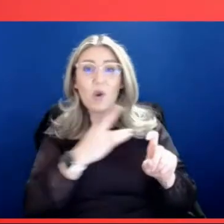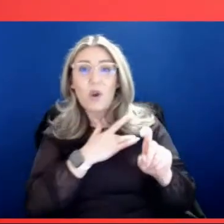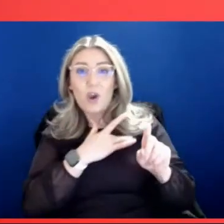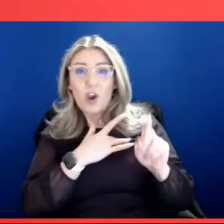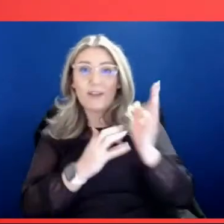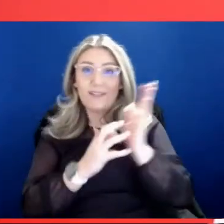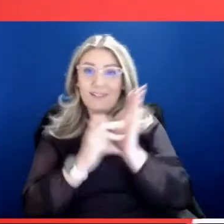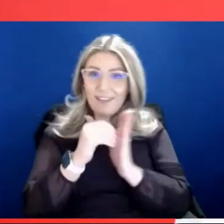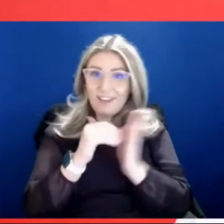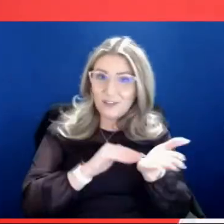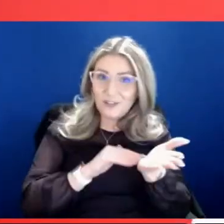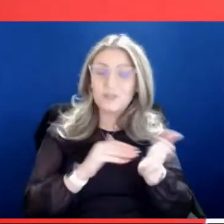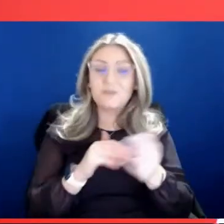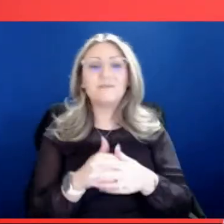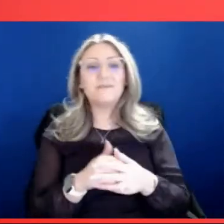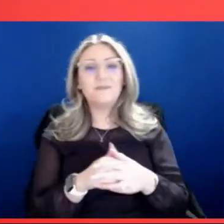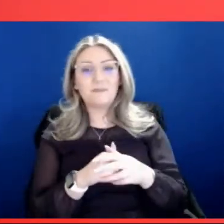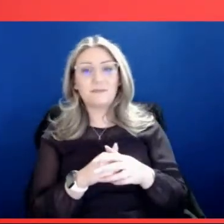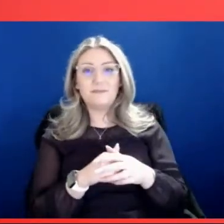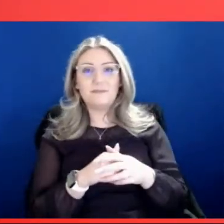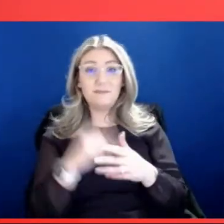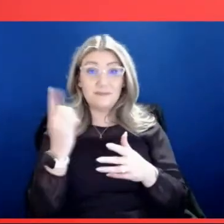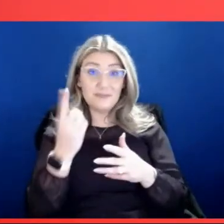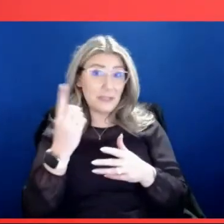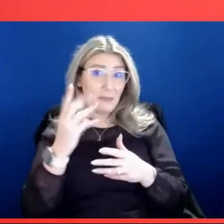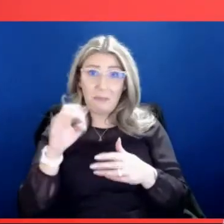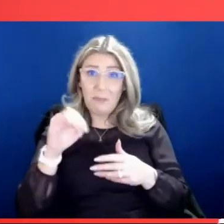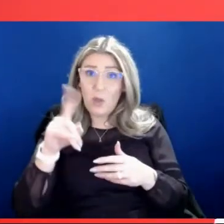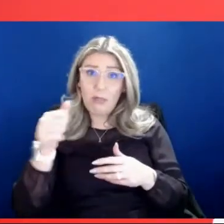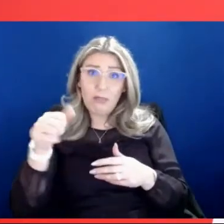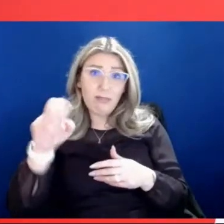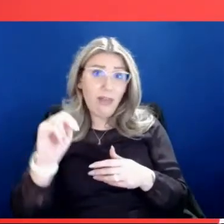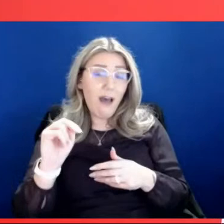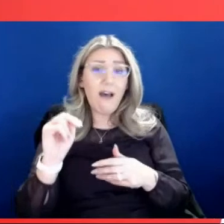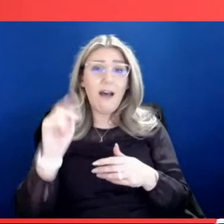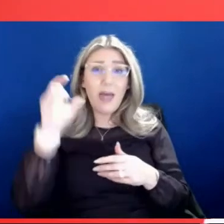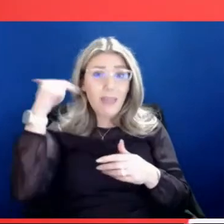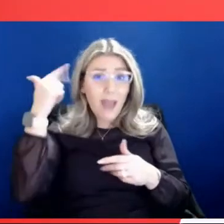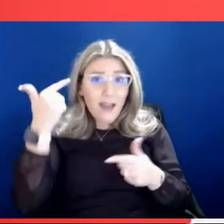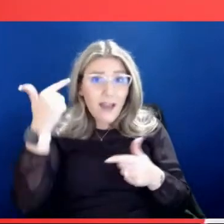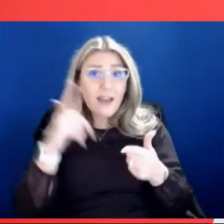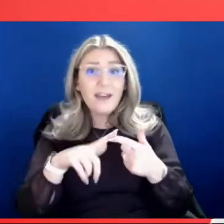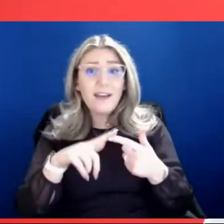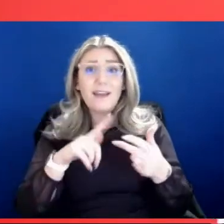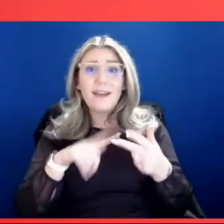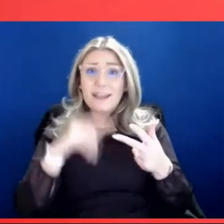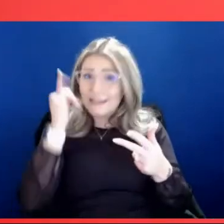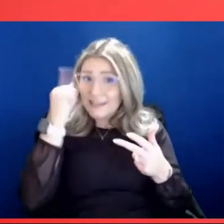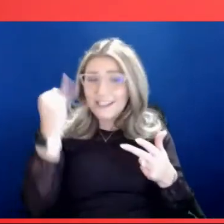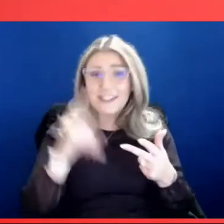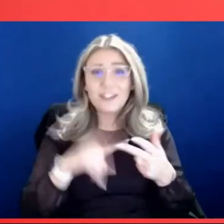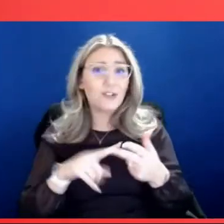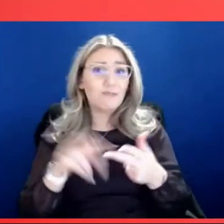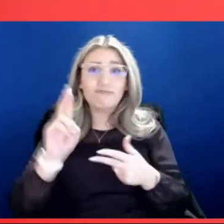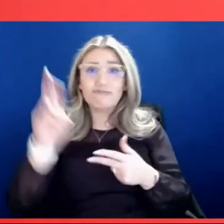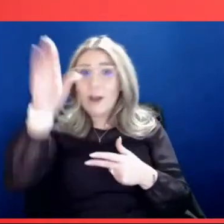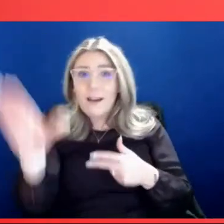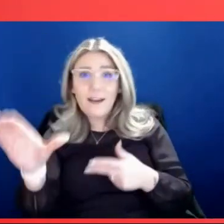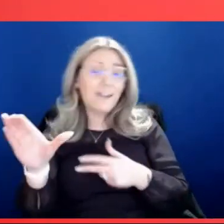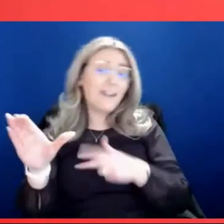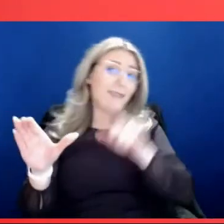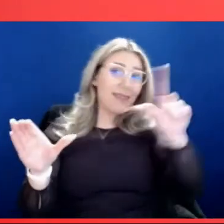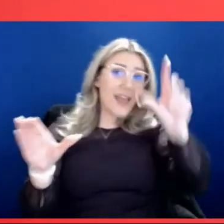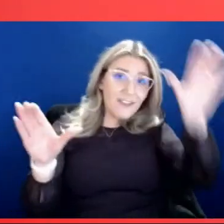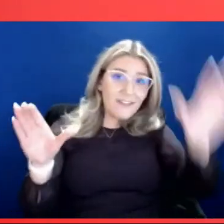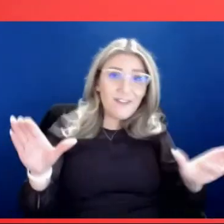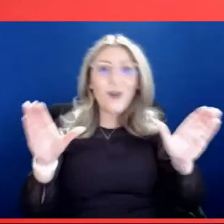cardio-oncology, and there's somebody in Milan and London back to Italy. East, right coast, left coast. So it's